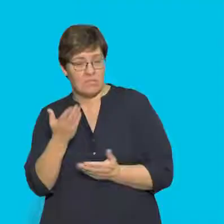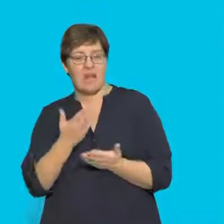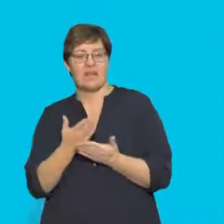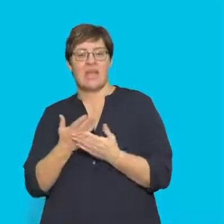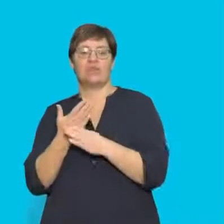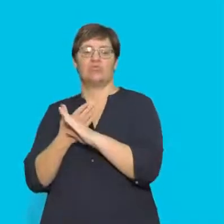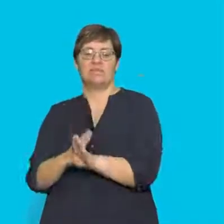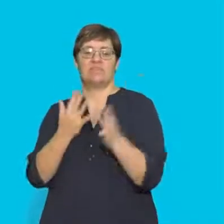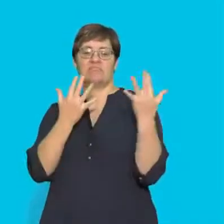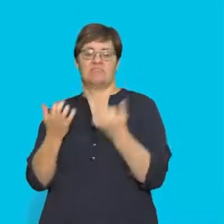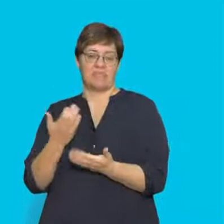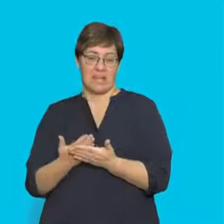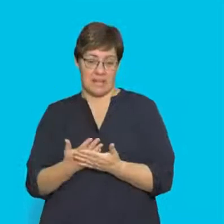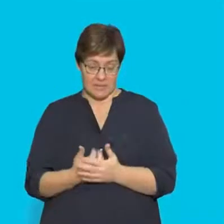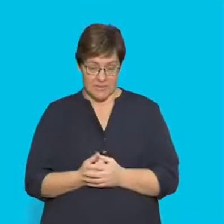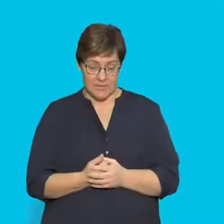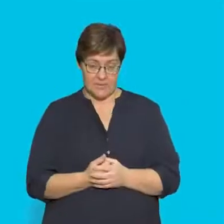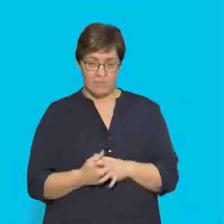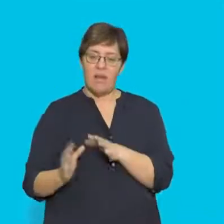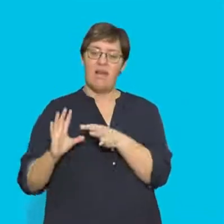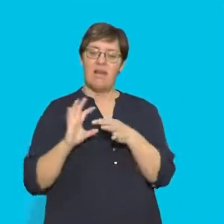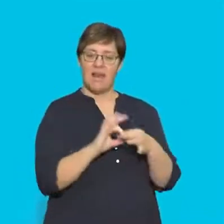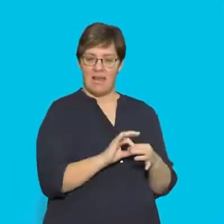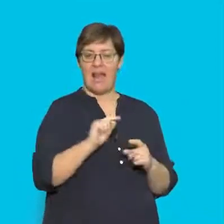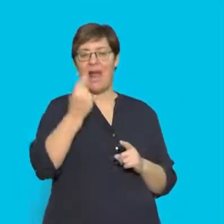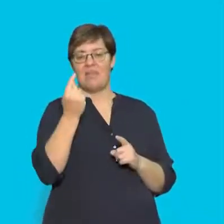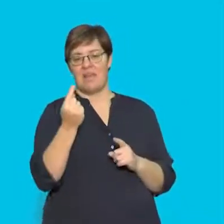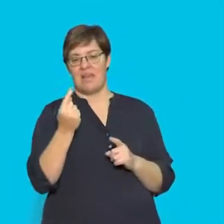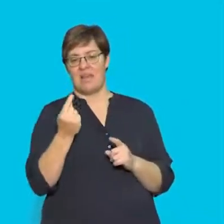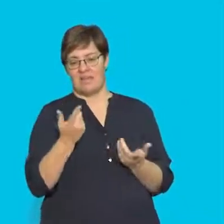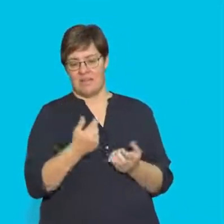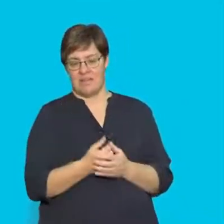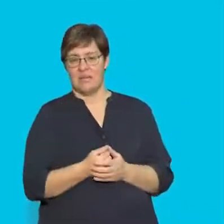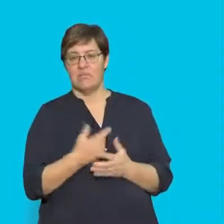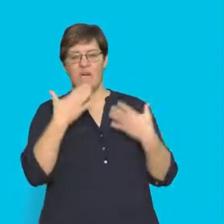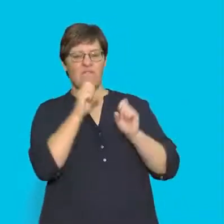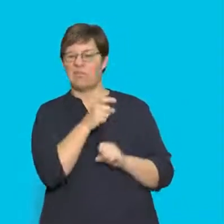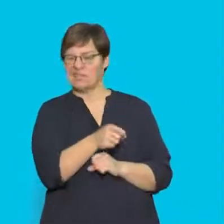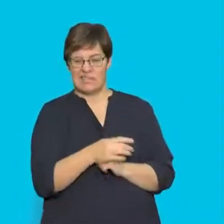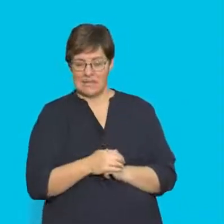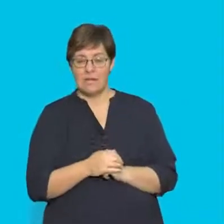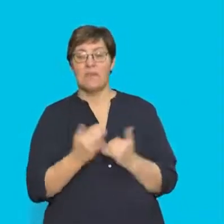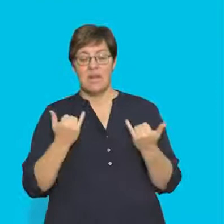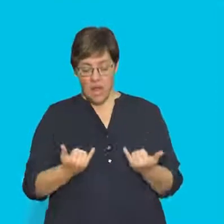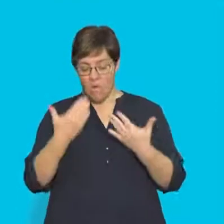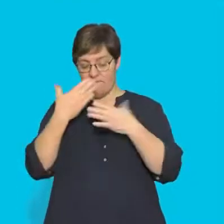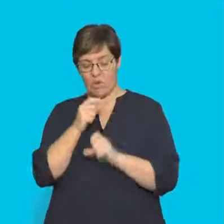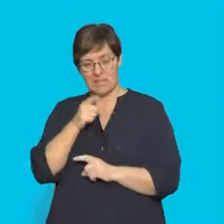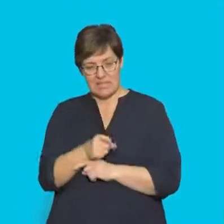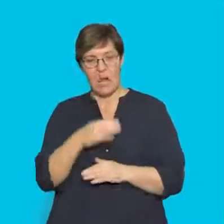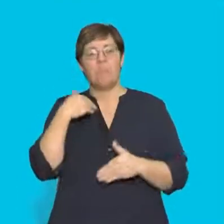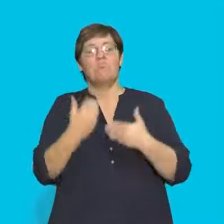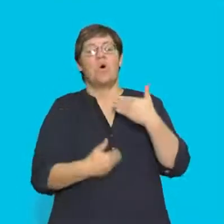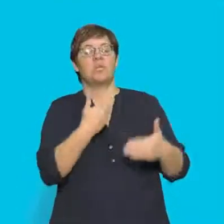coil, just linking it to another section. But we're not going to focus on that. Let's rather focus on the process